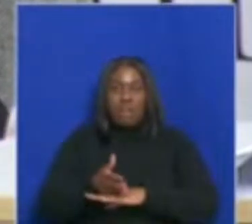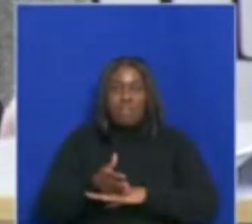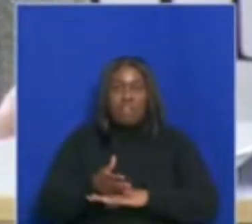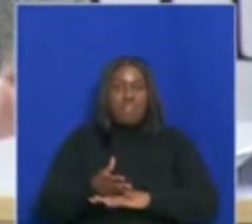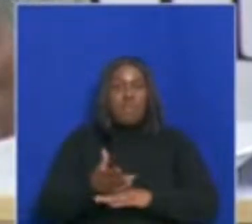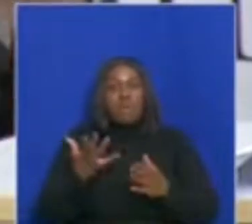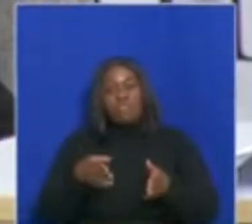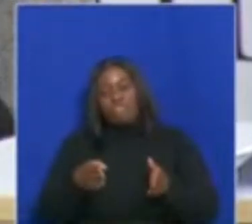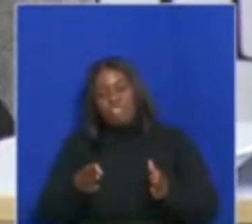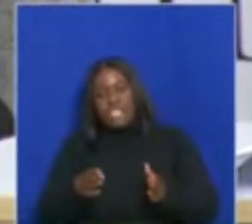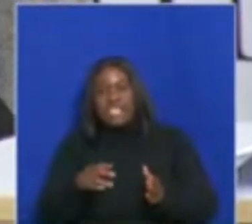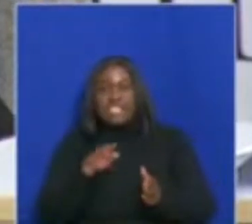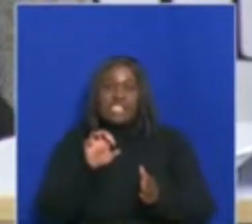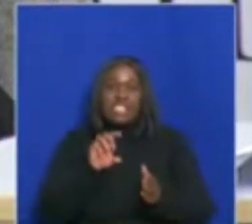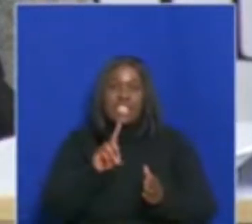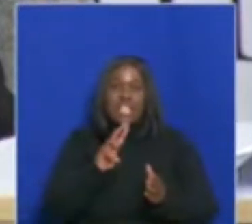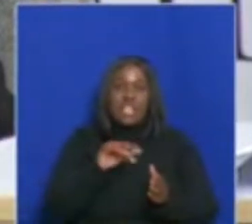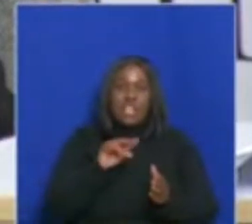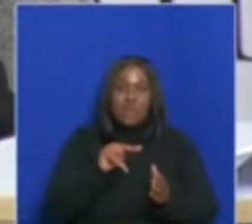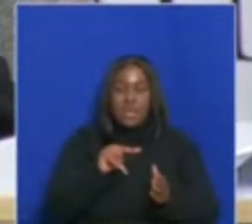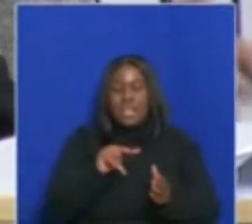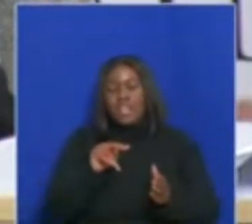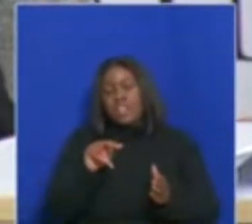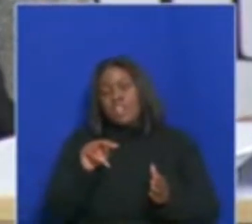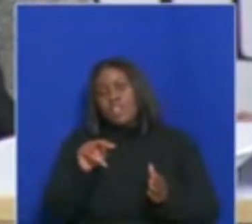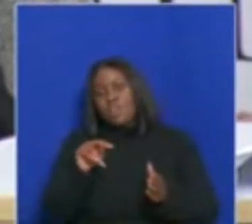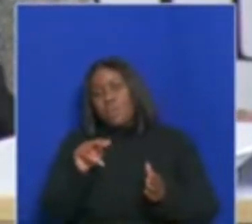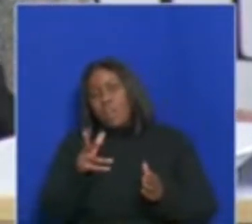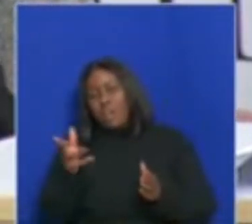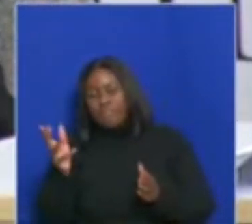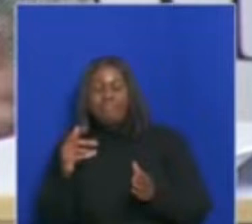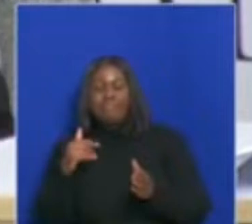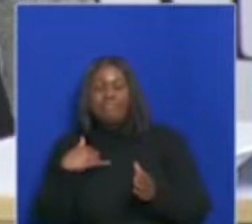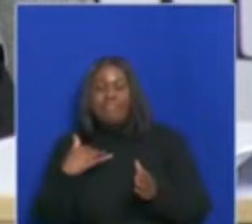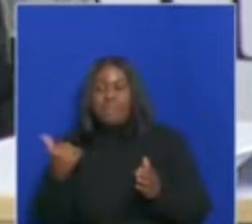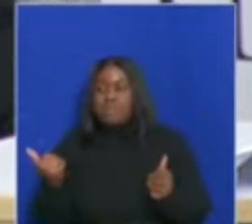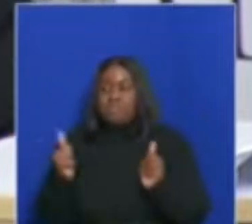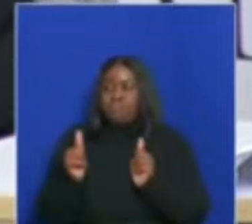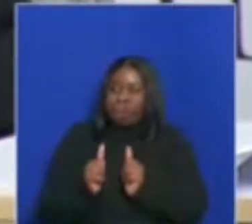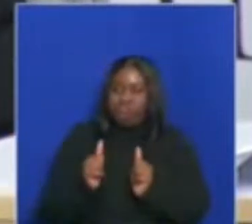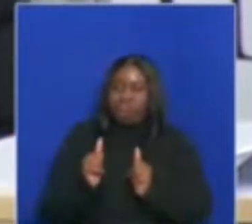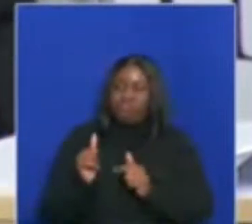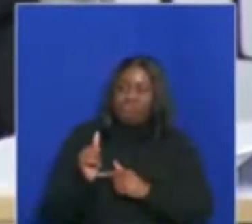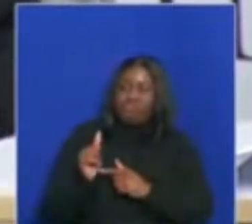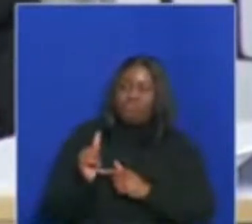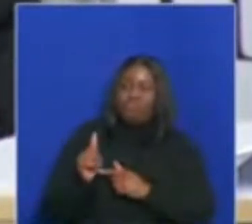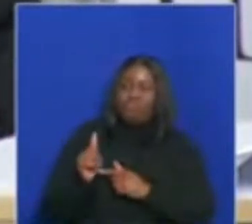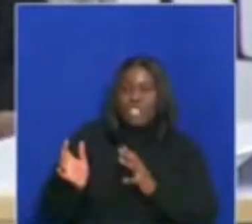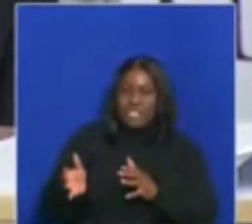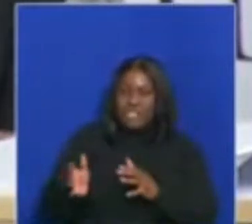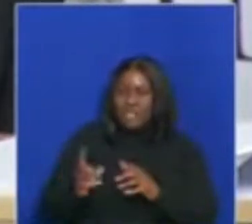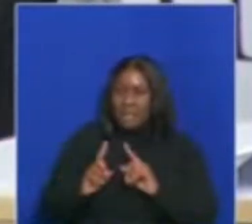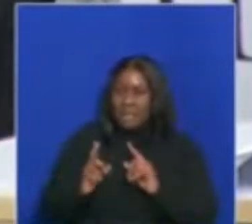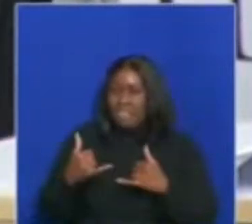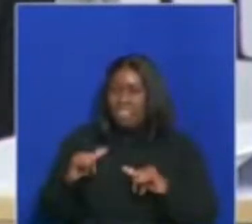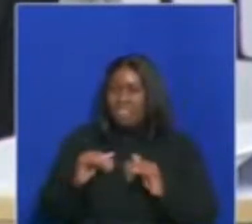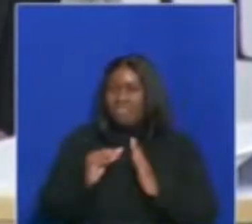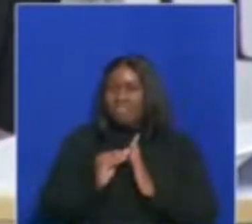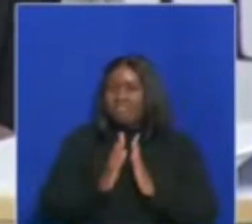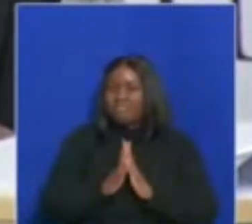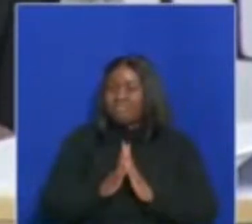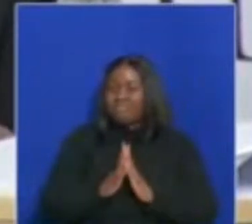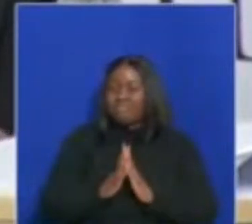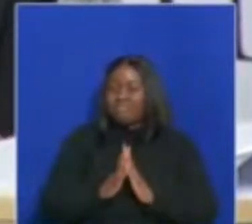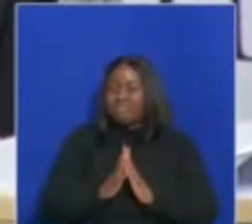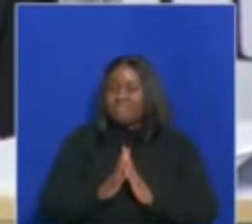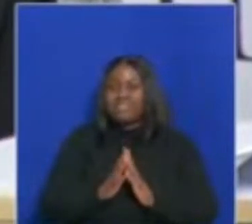were chatting with your passenger, who is Erasmus. And even in the A1 statement, the A1